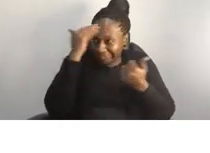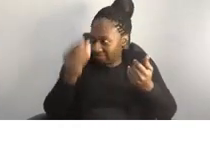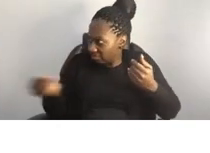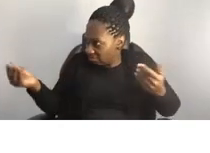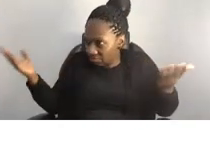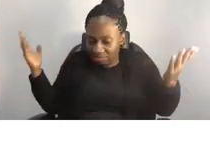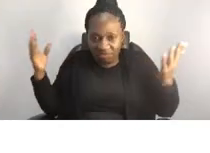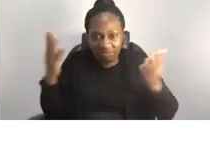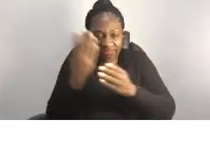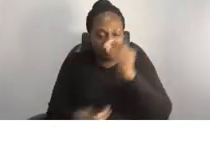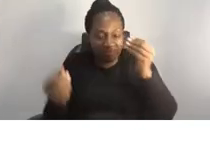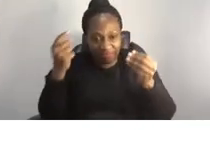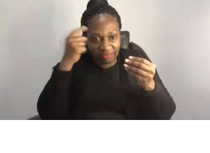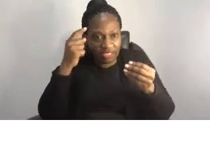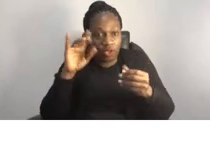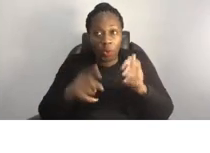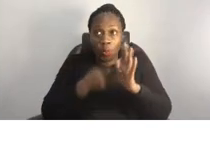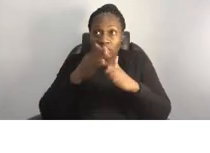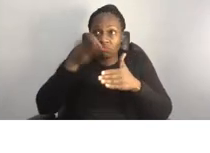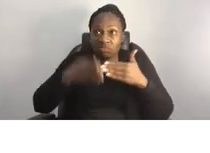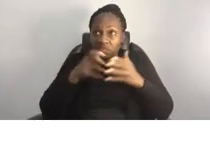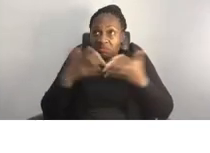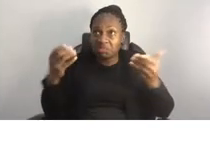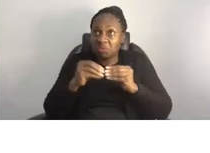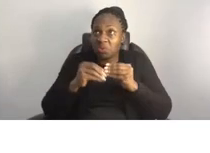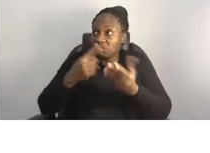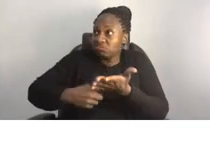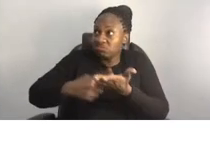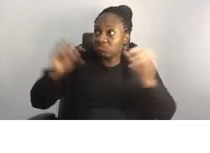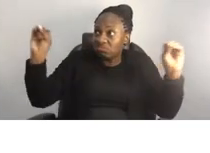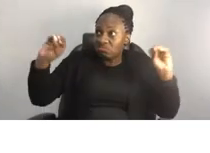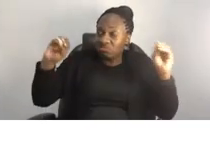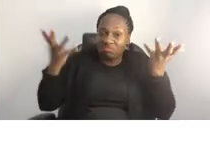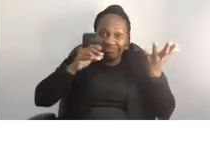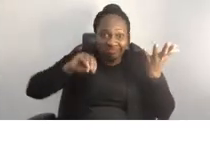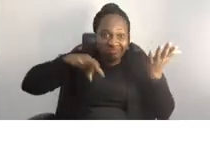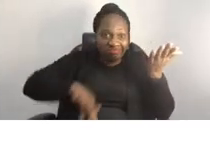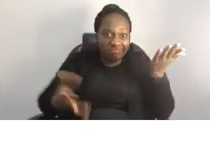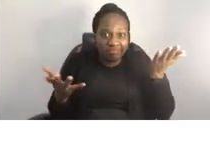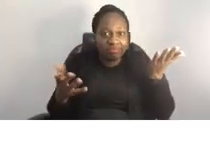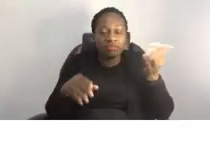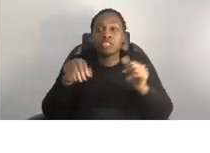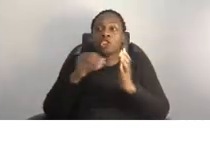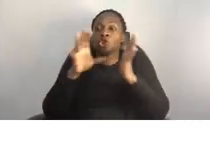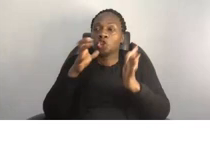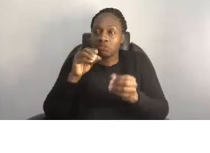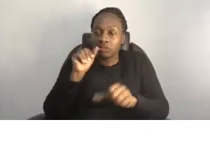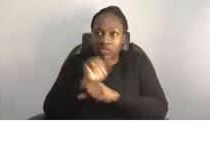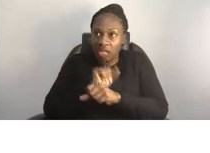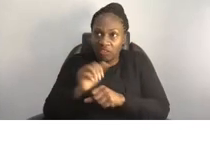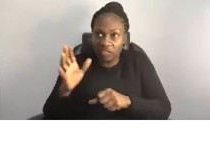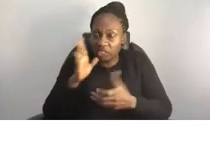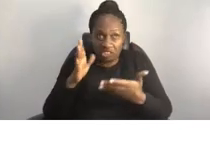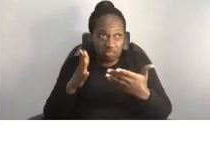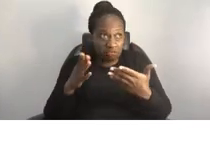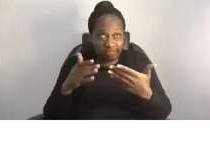in. Once the student completes it, there's not really any other use for it. Student does the assignment and it doesn't travel beyond